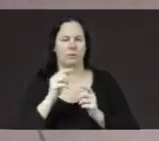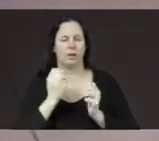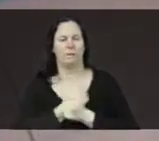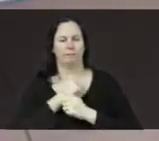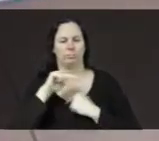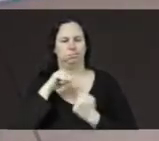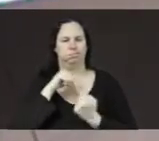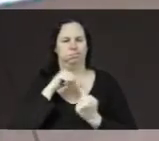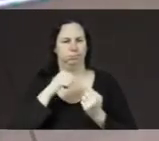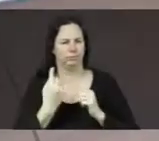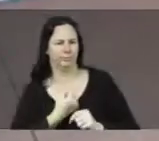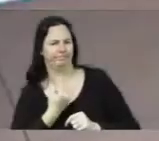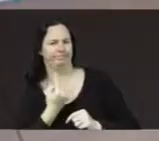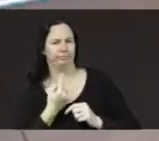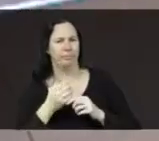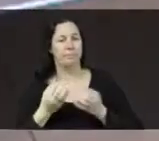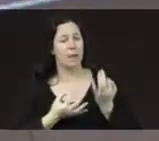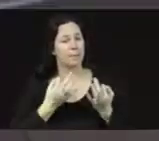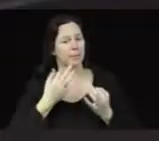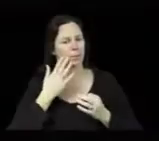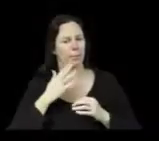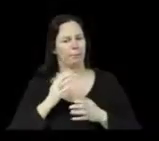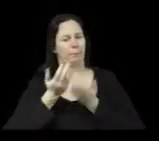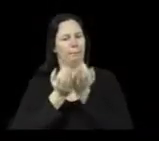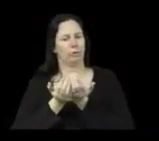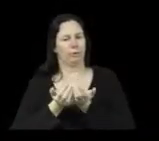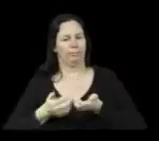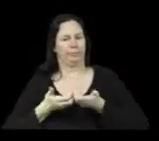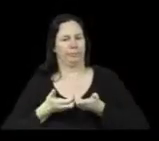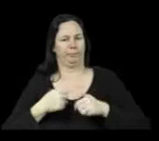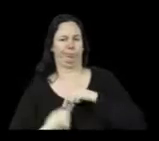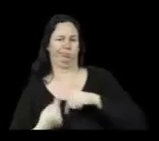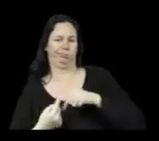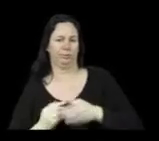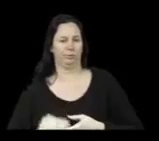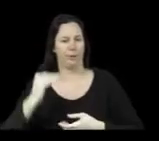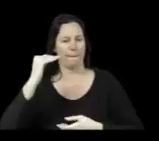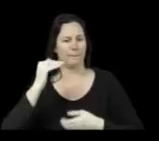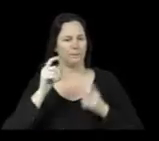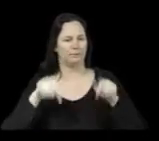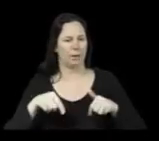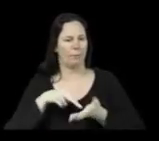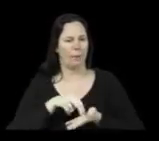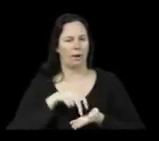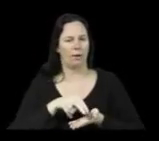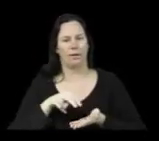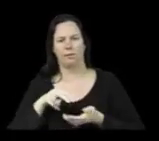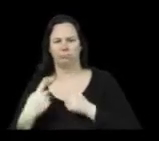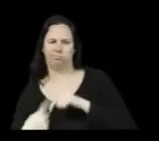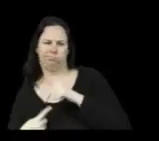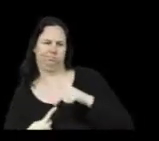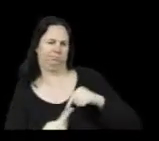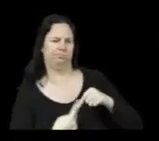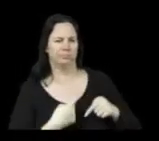was constantly spinning. When he was a baby, he would spin around on his bottom, and then that sort of grew after he started walking